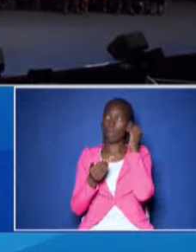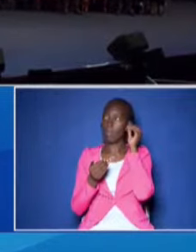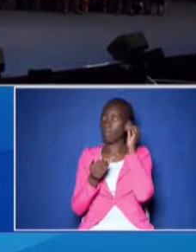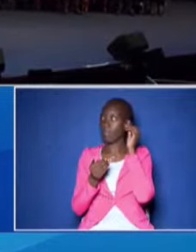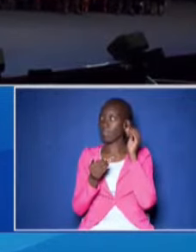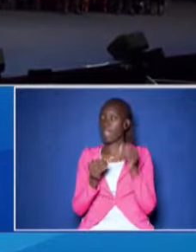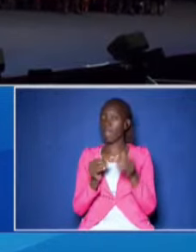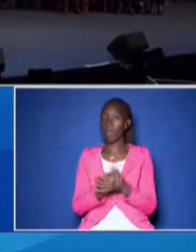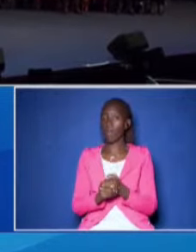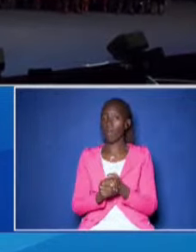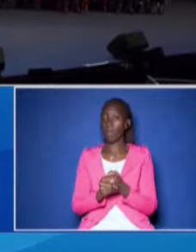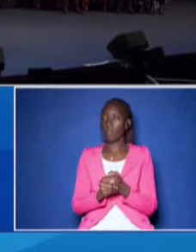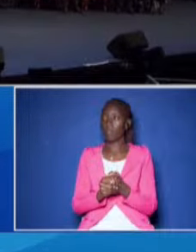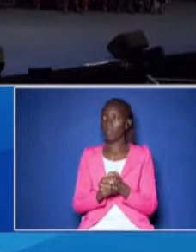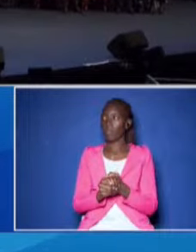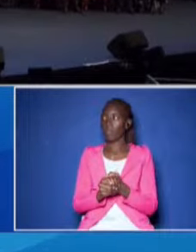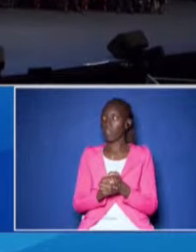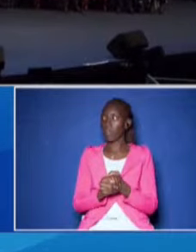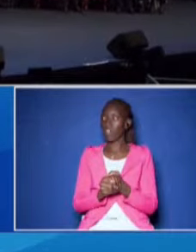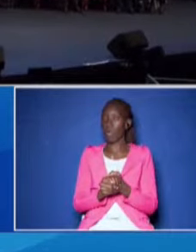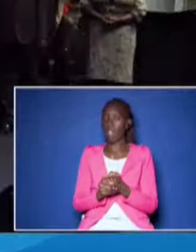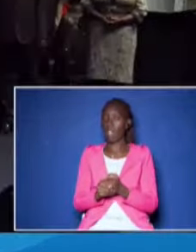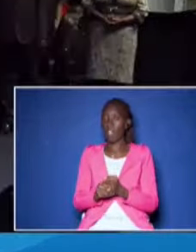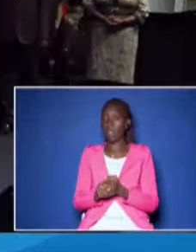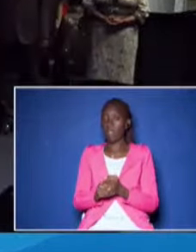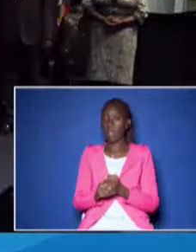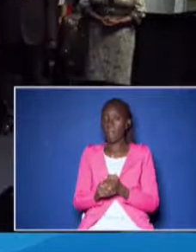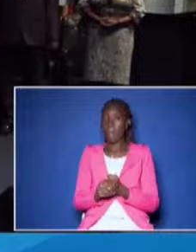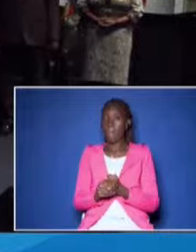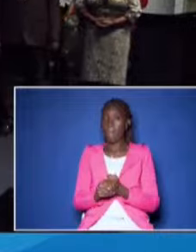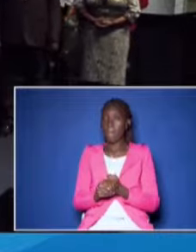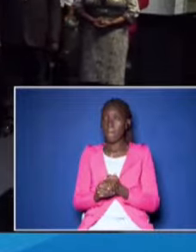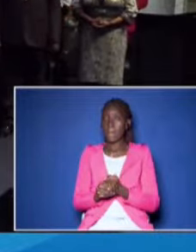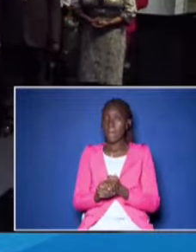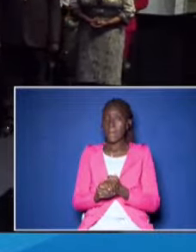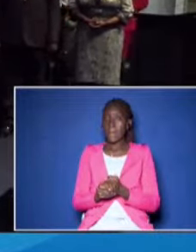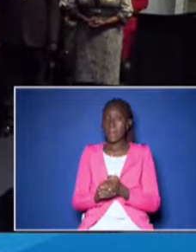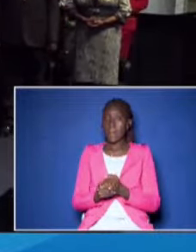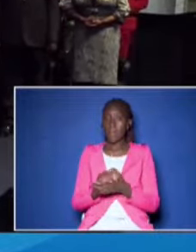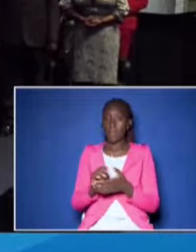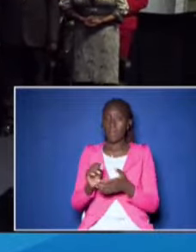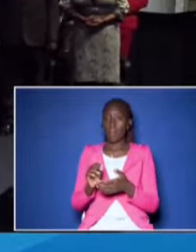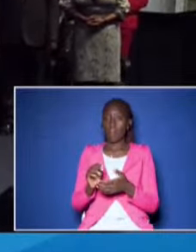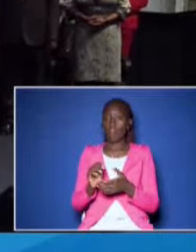the when I came to Kenya day before